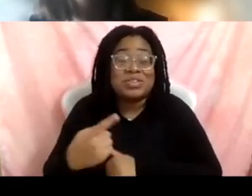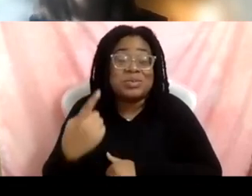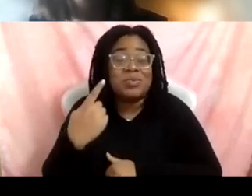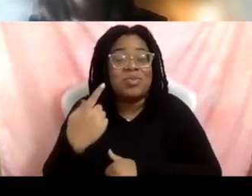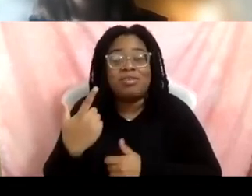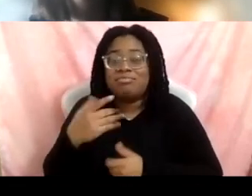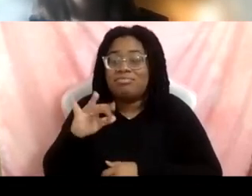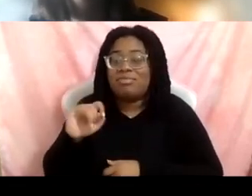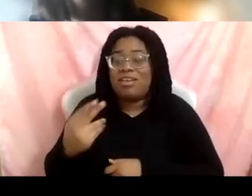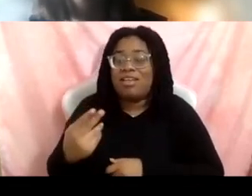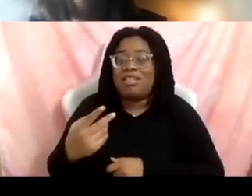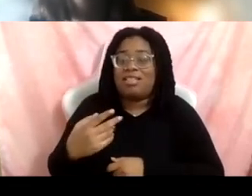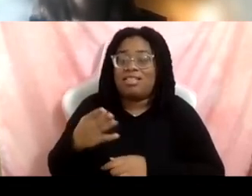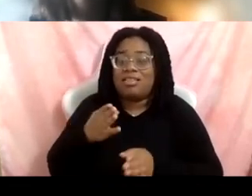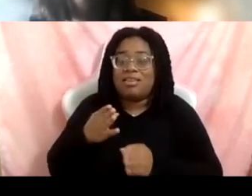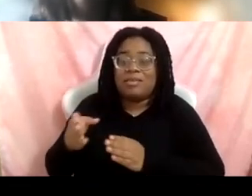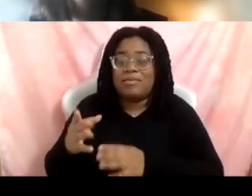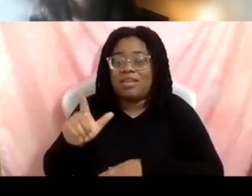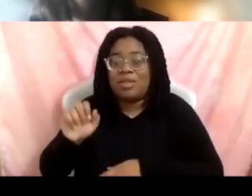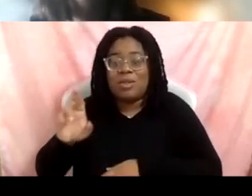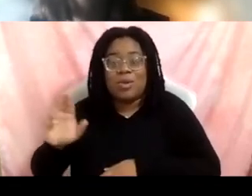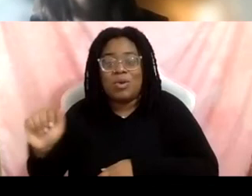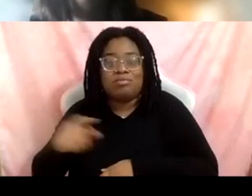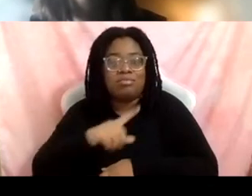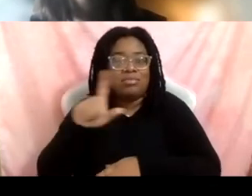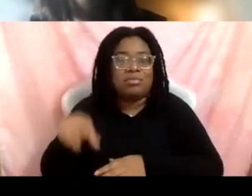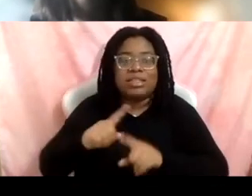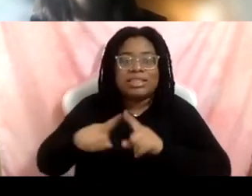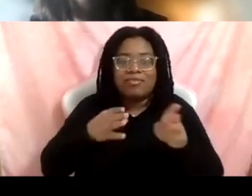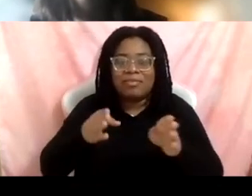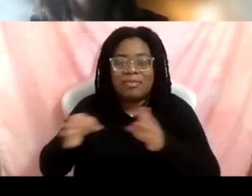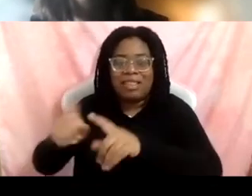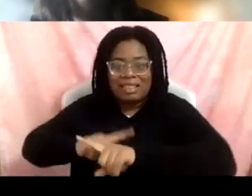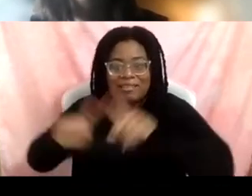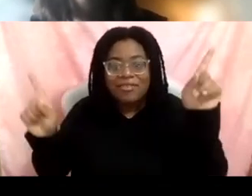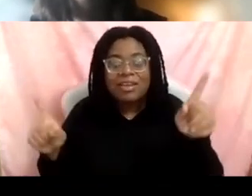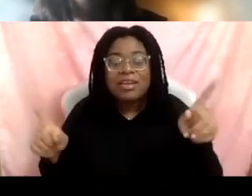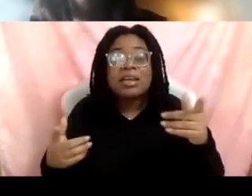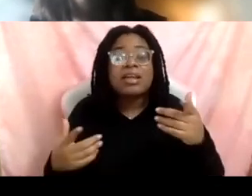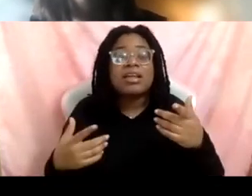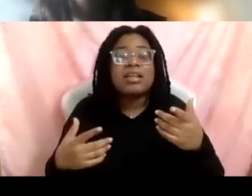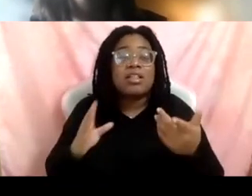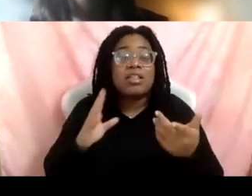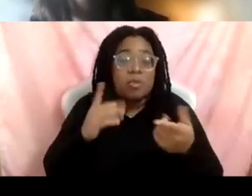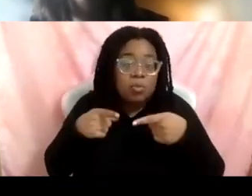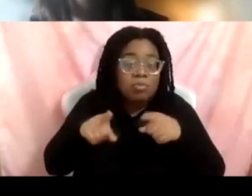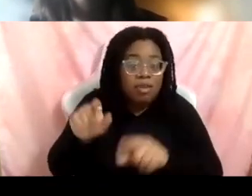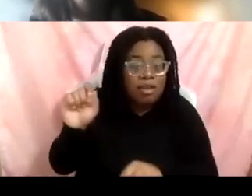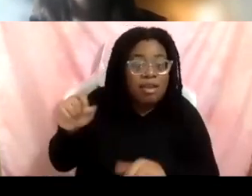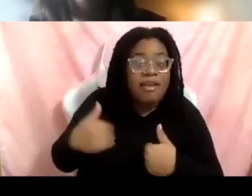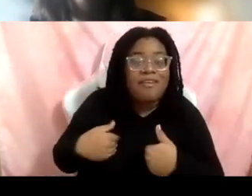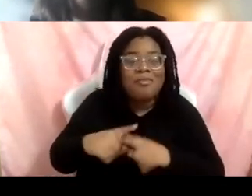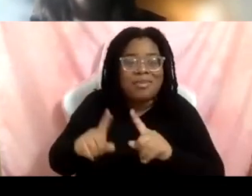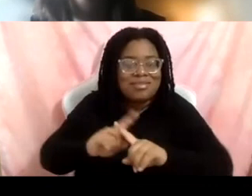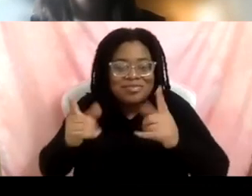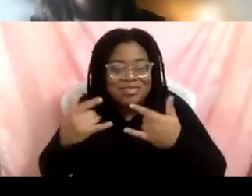Faith's, path in the industry, Laura, Michael, Tyler, all of our paths we're different, even though we have parallels. So never just look at, mine